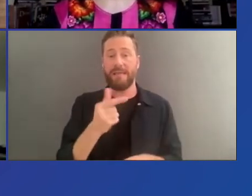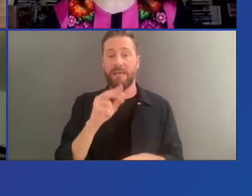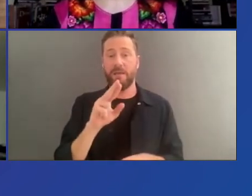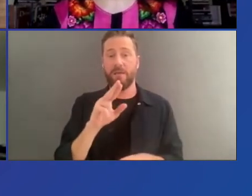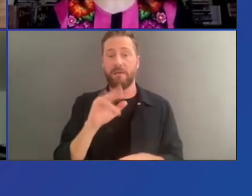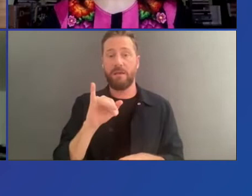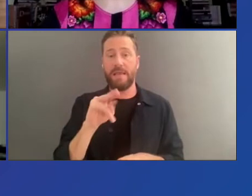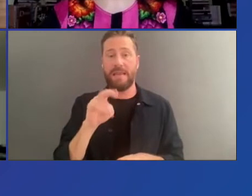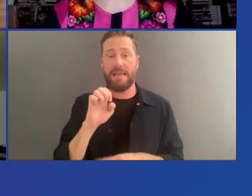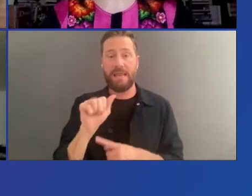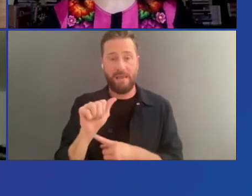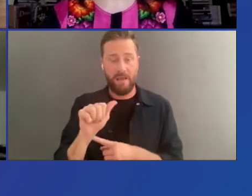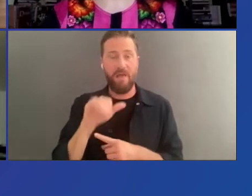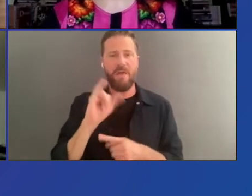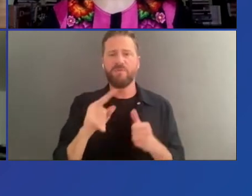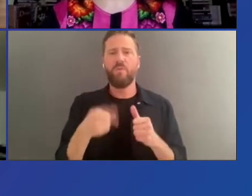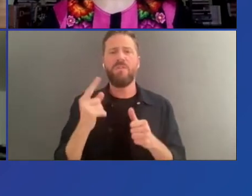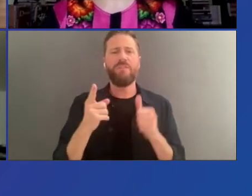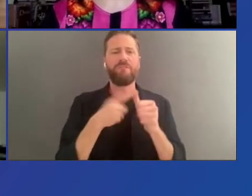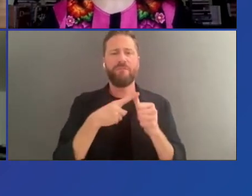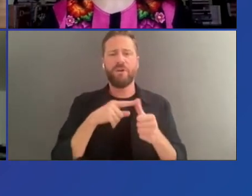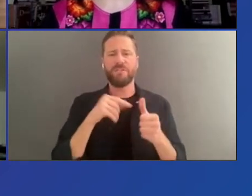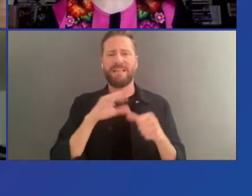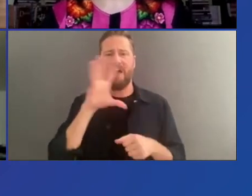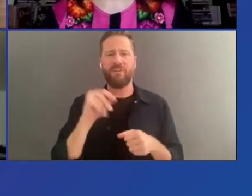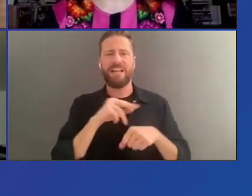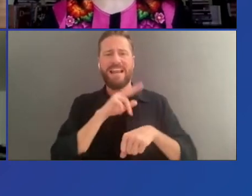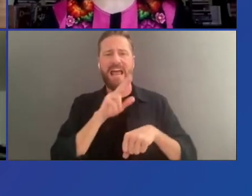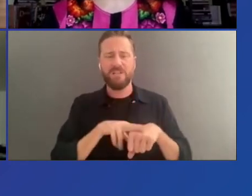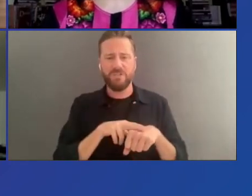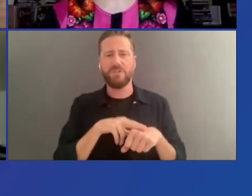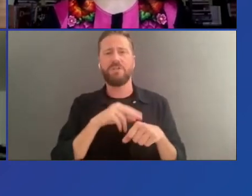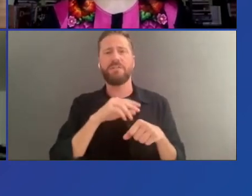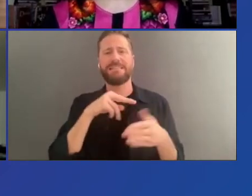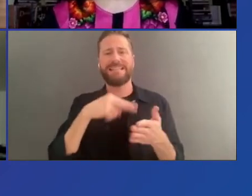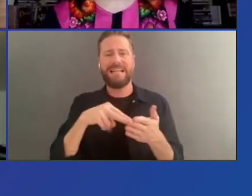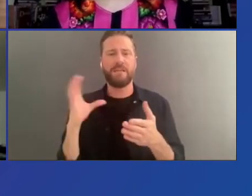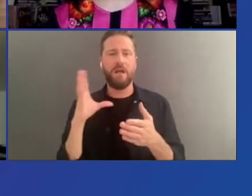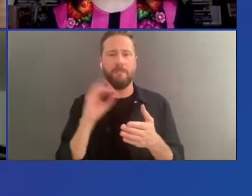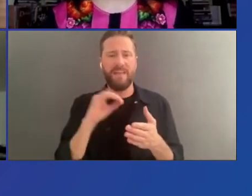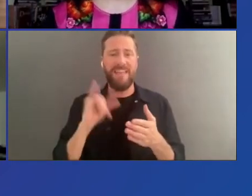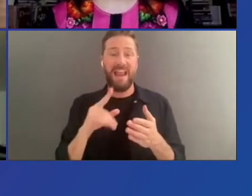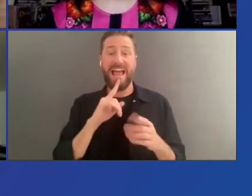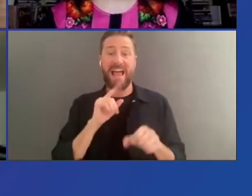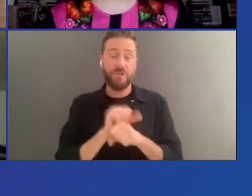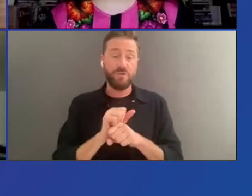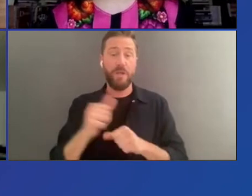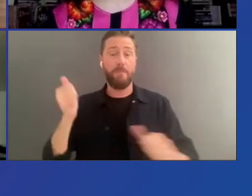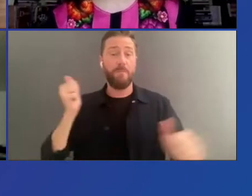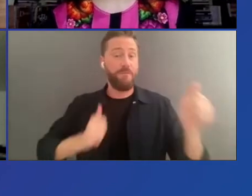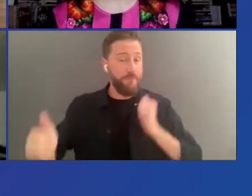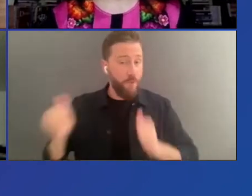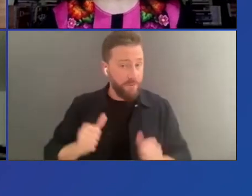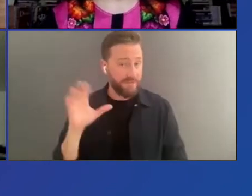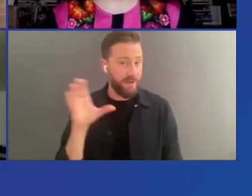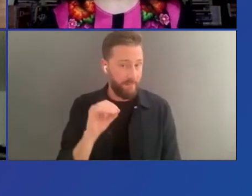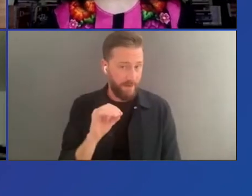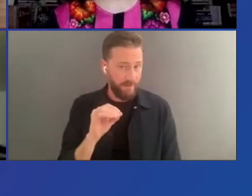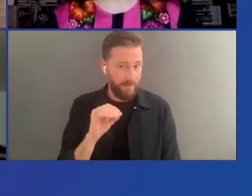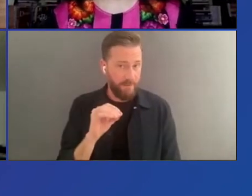It was one of the first African national dance companies that actually was a performance company,